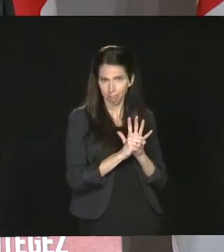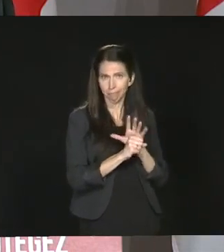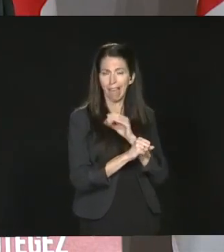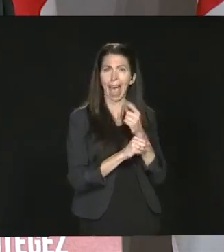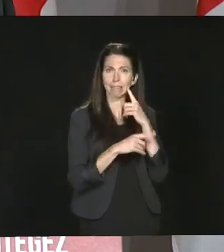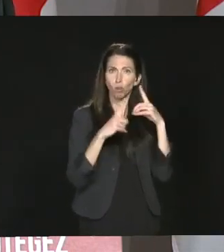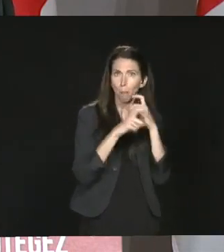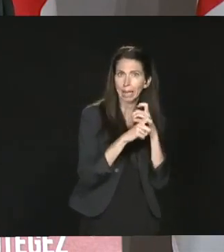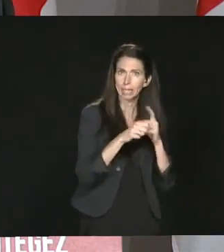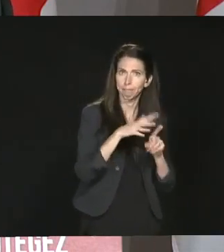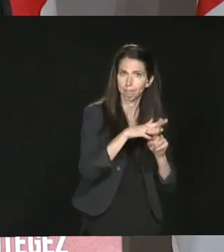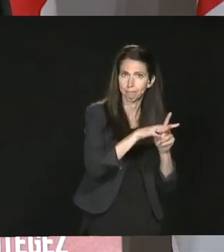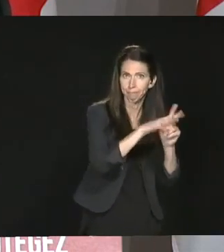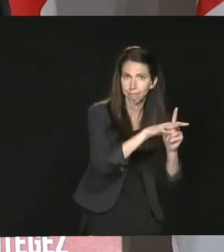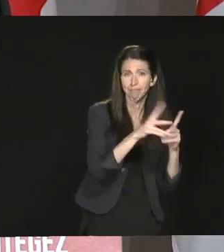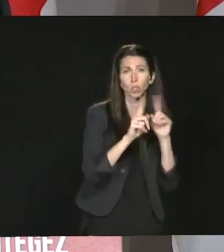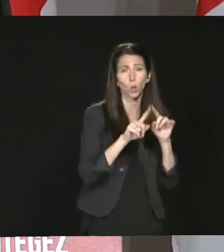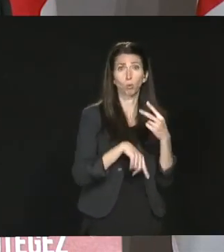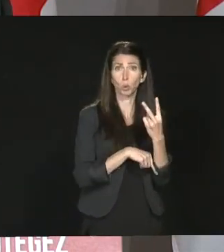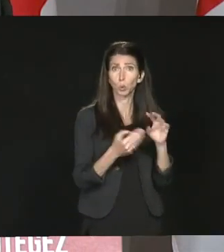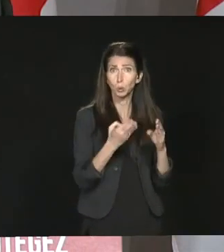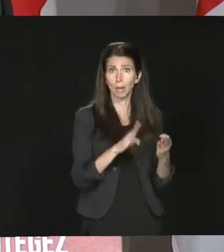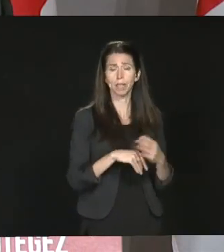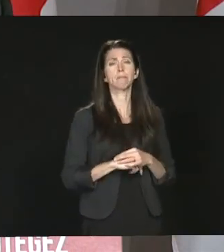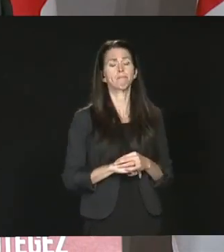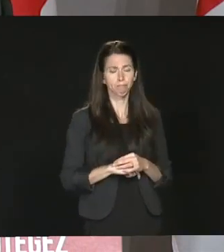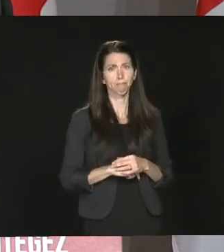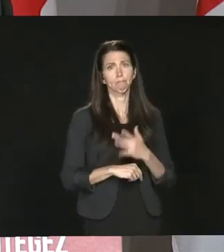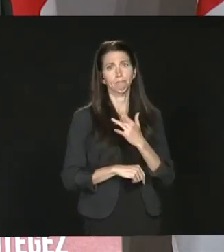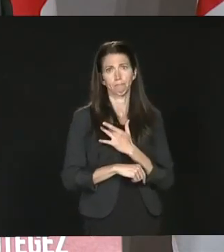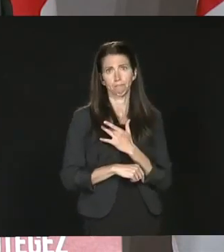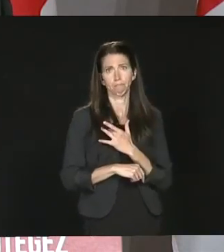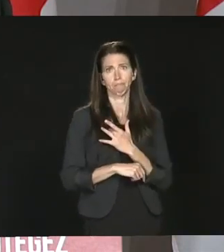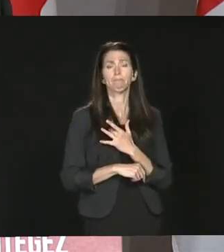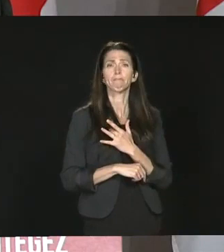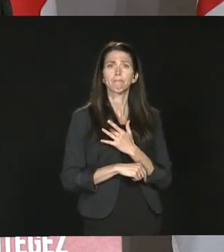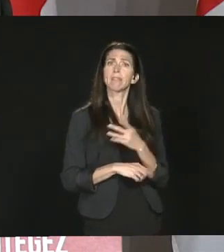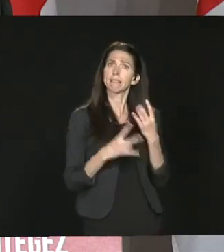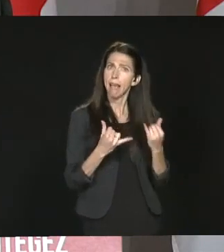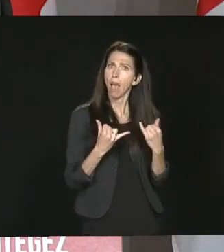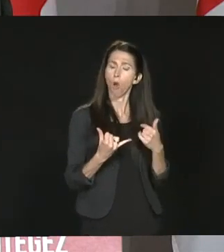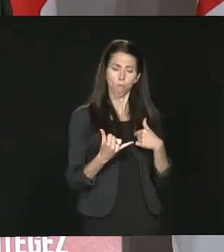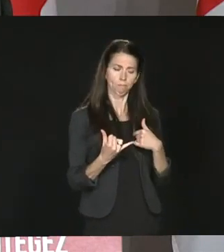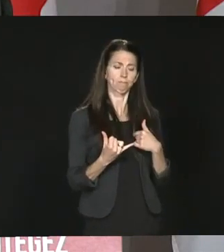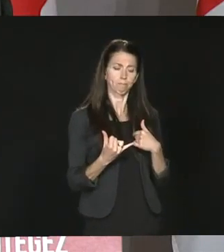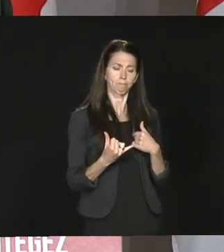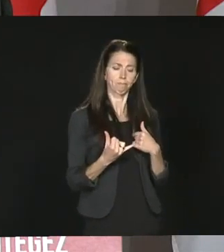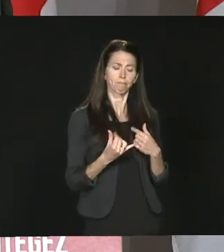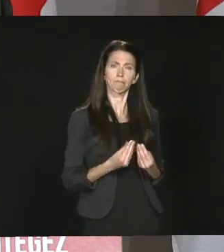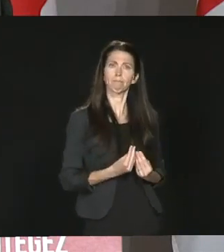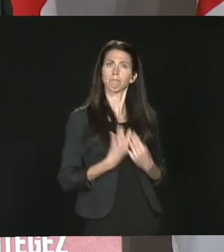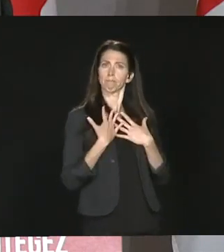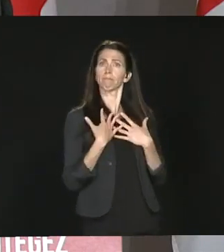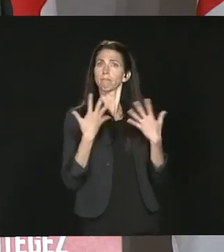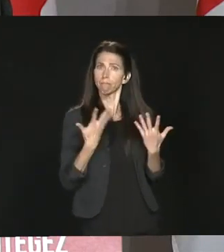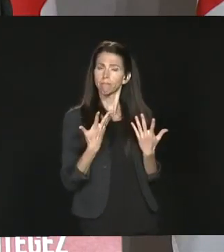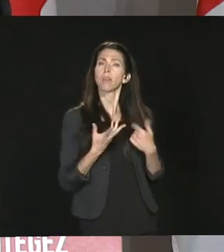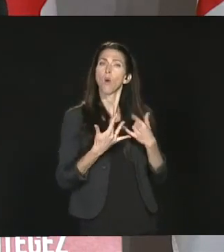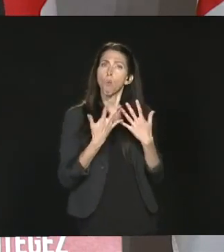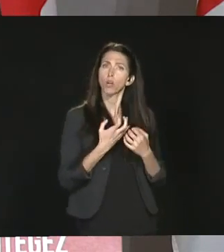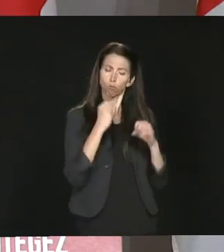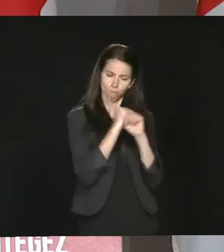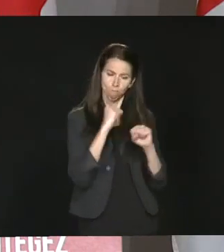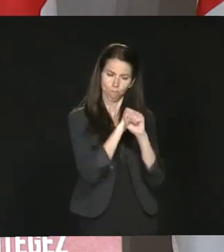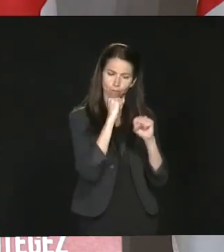troubling, and they motivate us and inspire us to continue to work hard to protect all of the people living and working within these